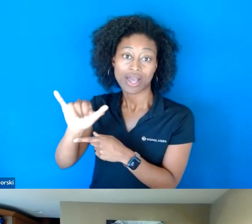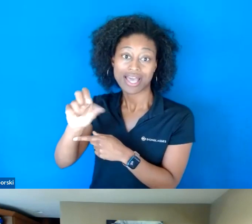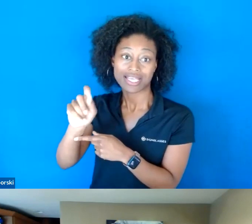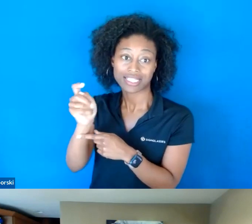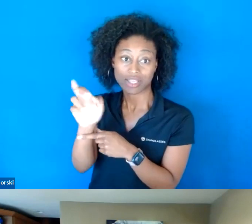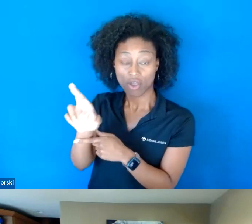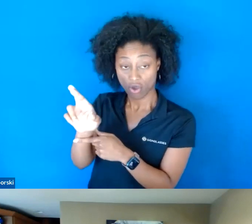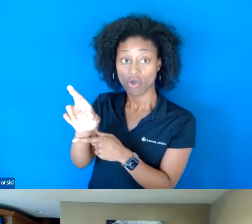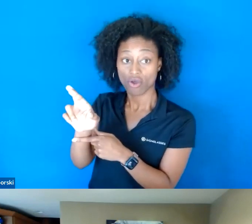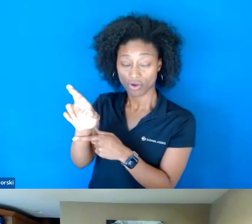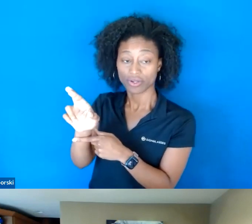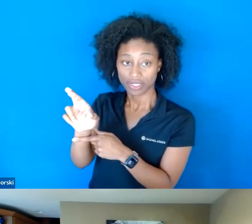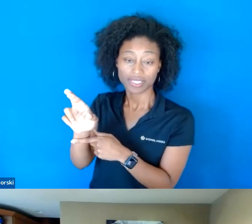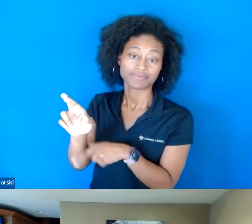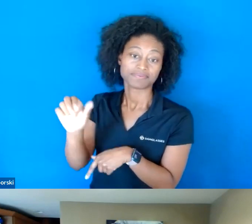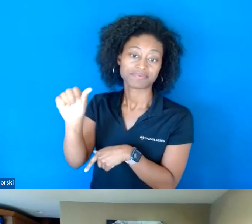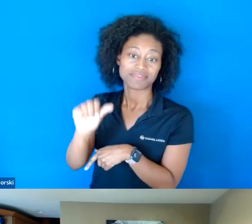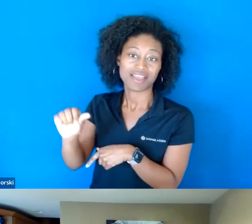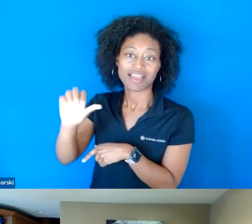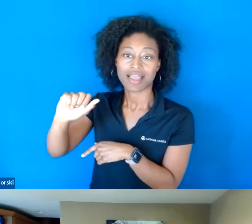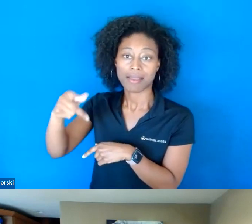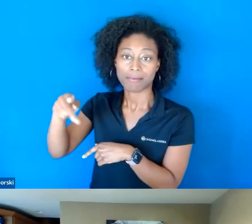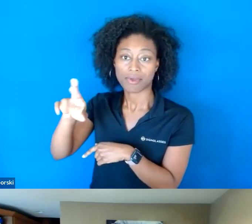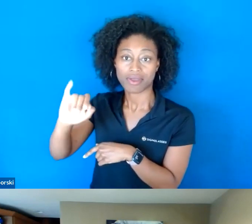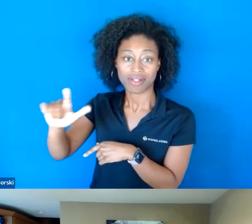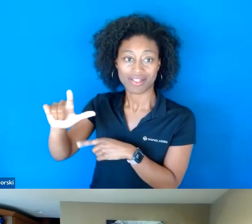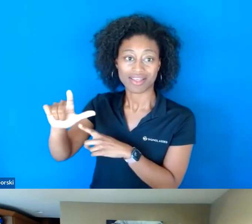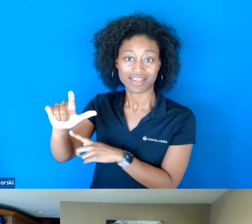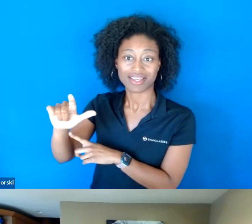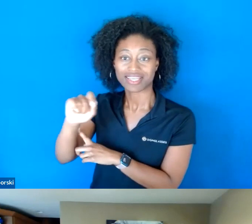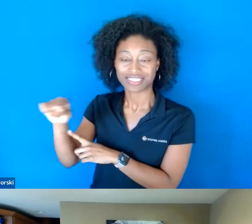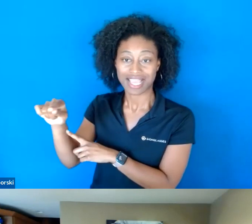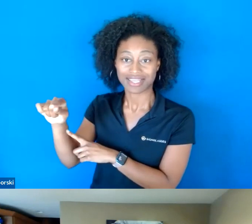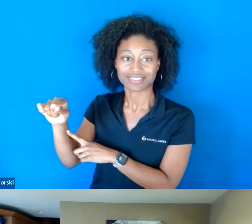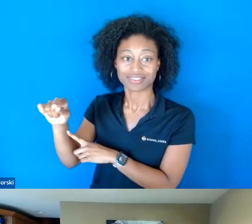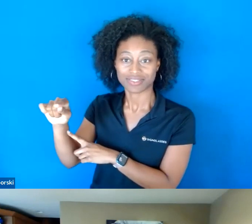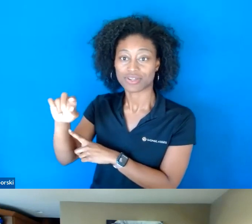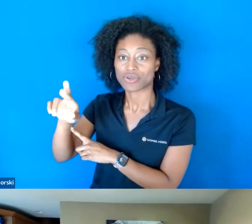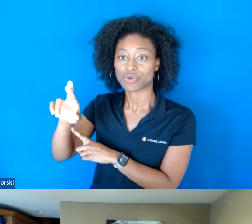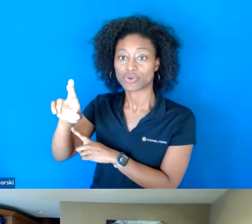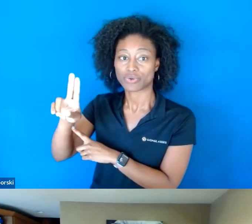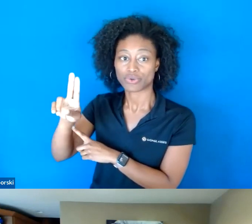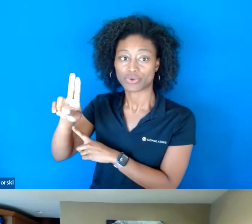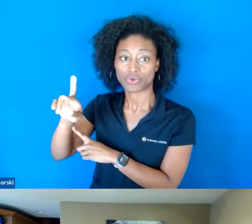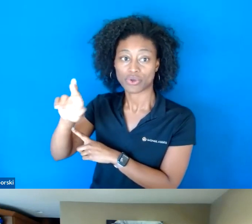SROYSTER at April, APRIL -rural,